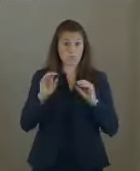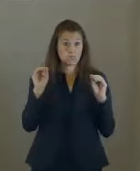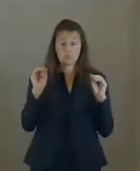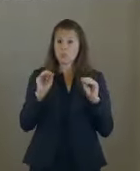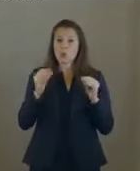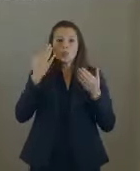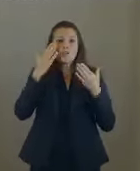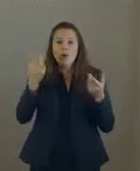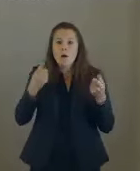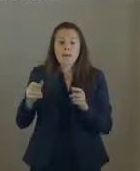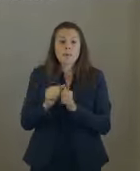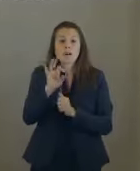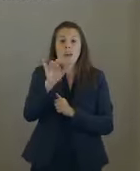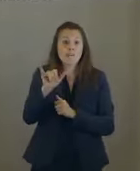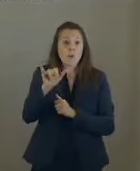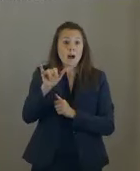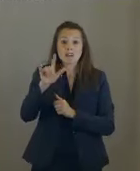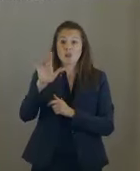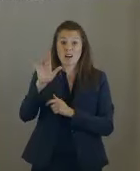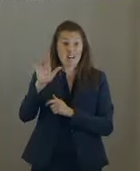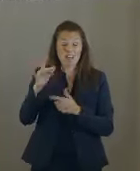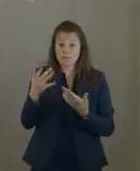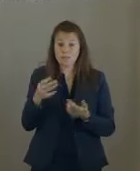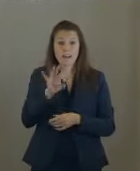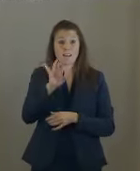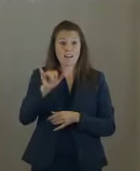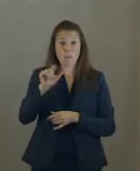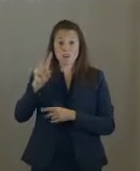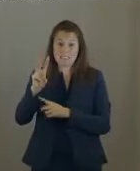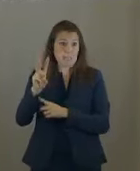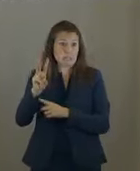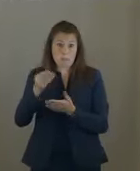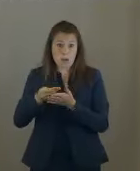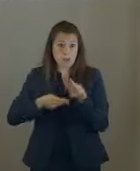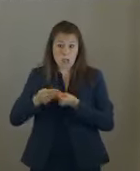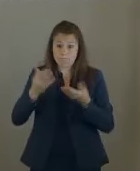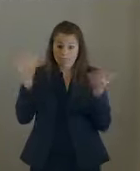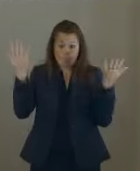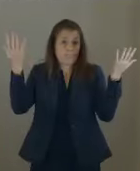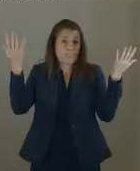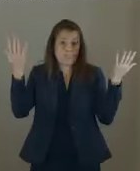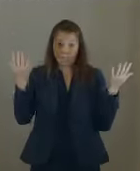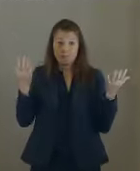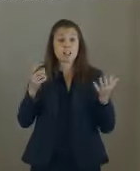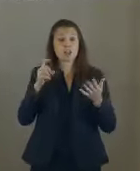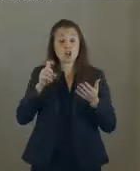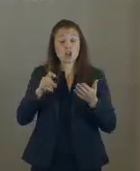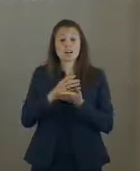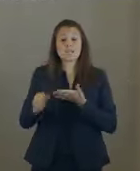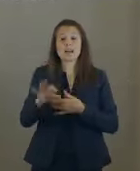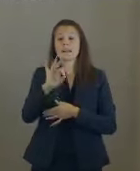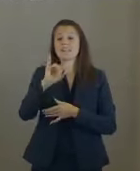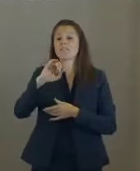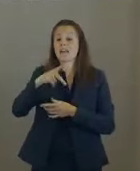anything about what's going on with the FY25 NOFO, and the FY26 budget plans to zero out the FIP